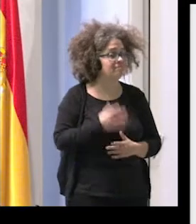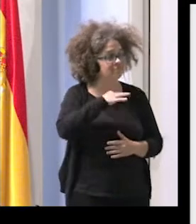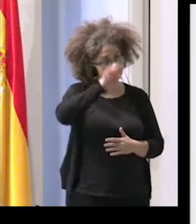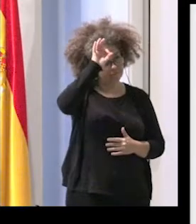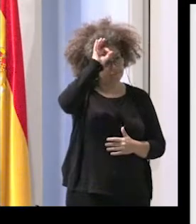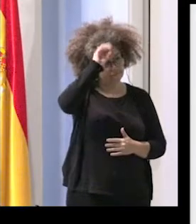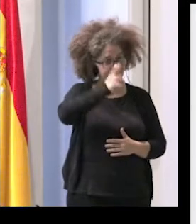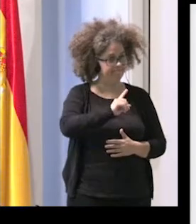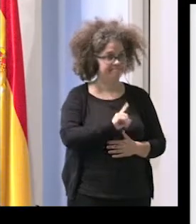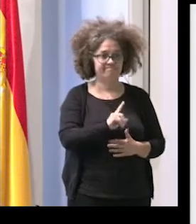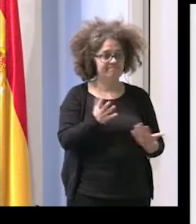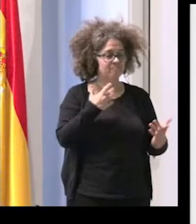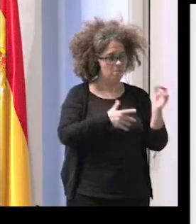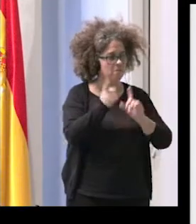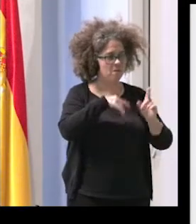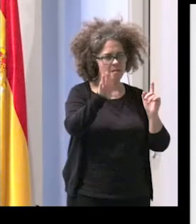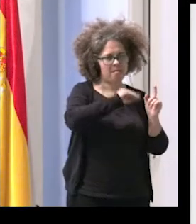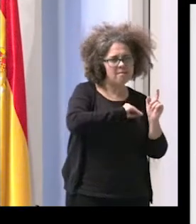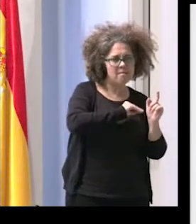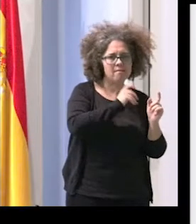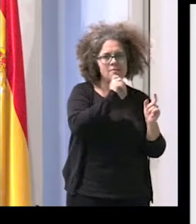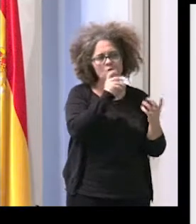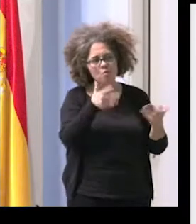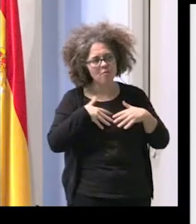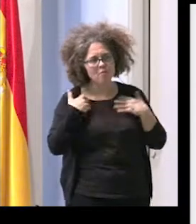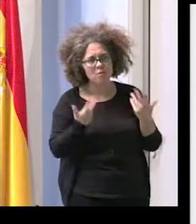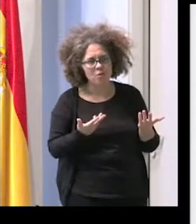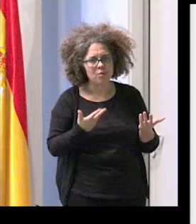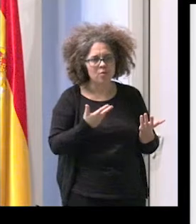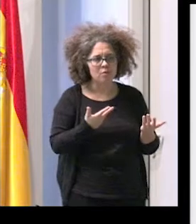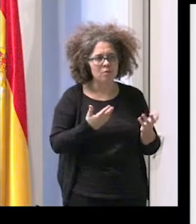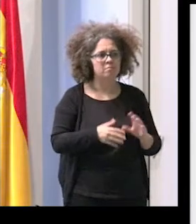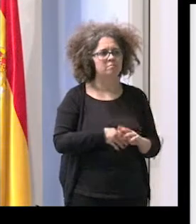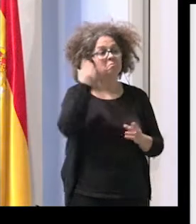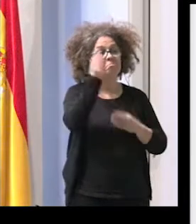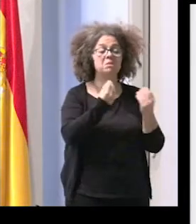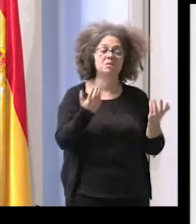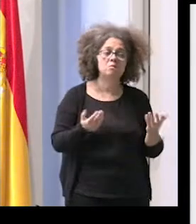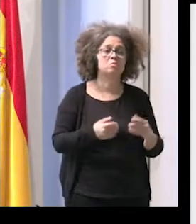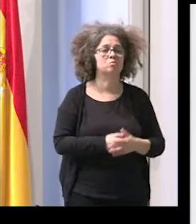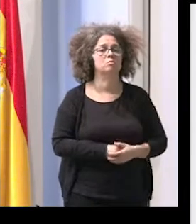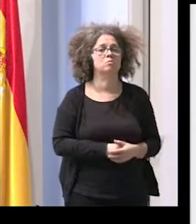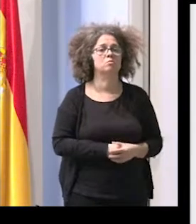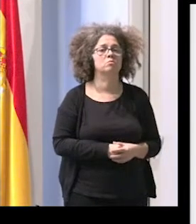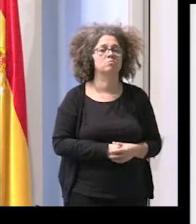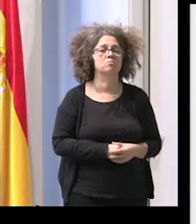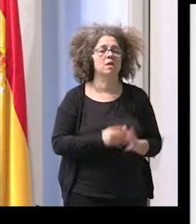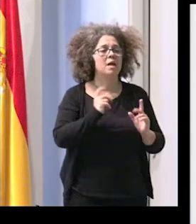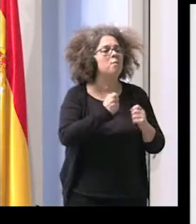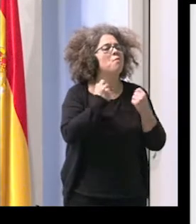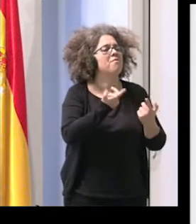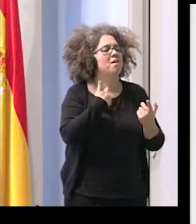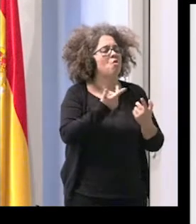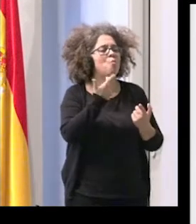to do it. So we thought, well, that's okay. We will give them a way to compensate for this listening